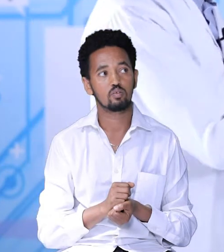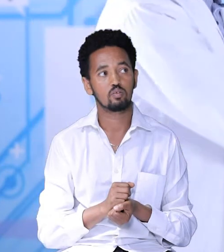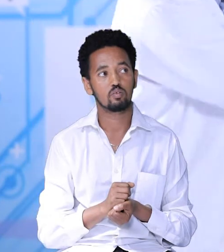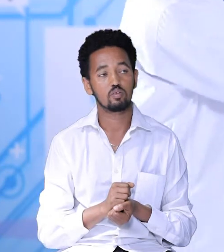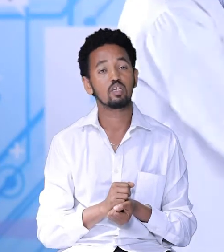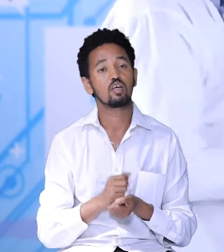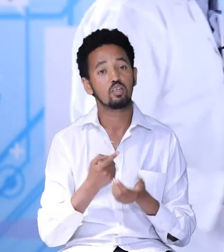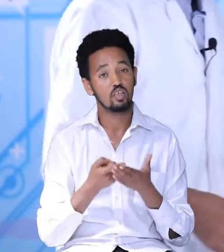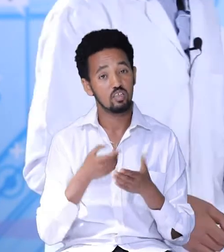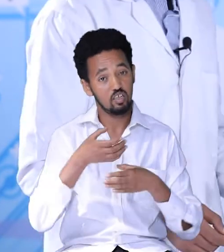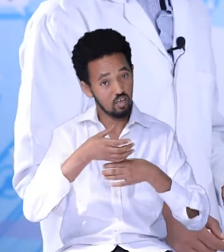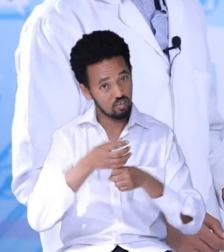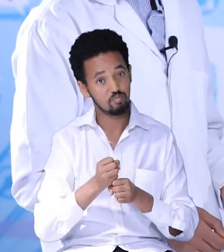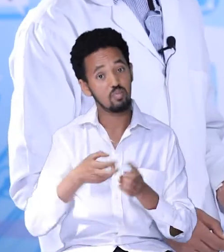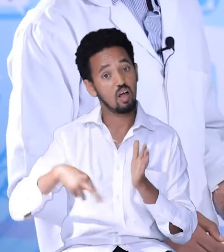The summation replace.